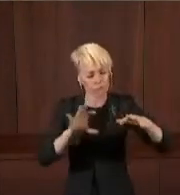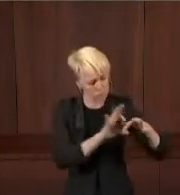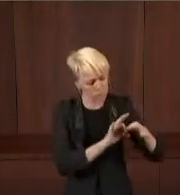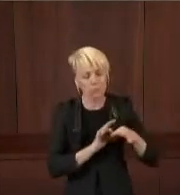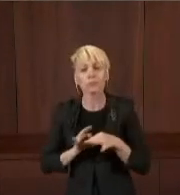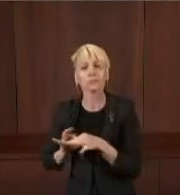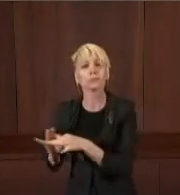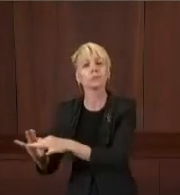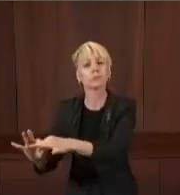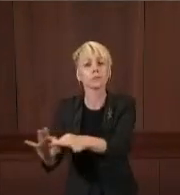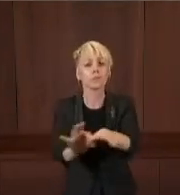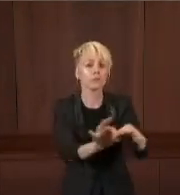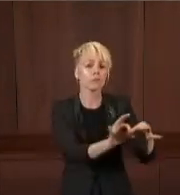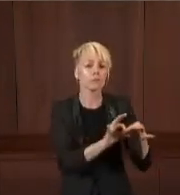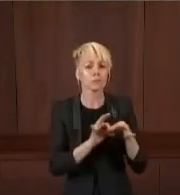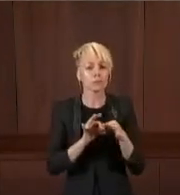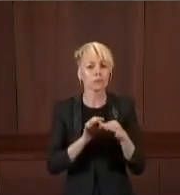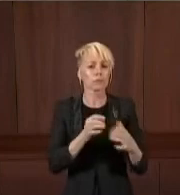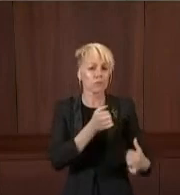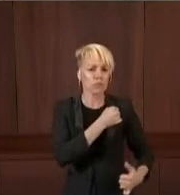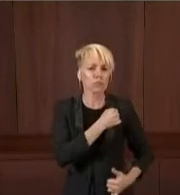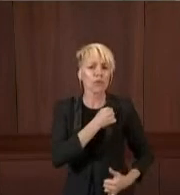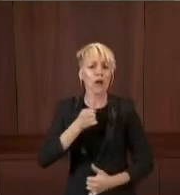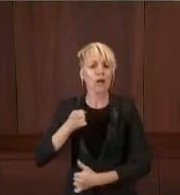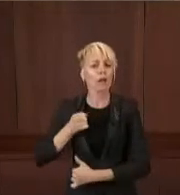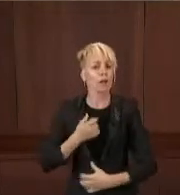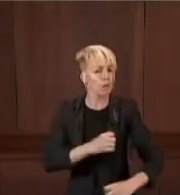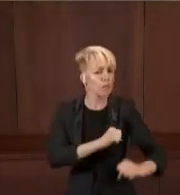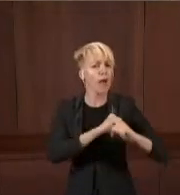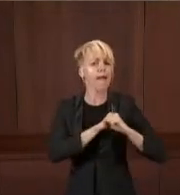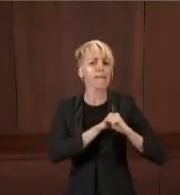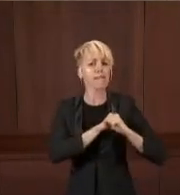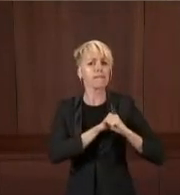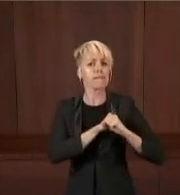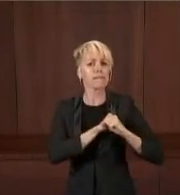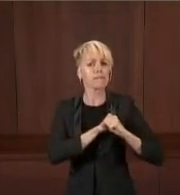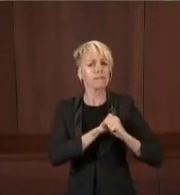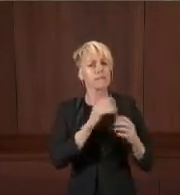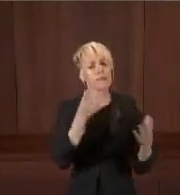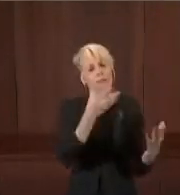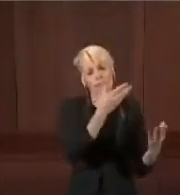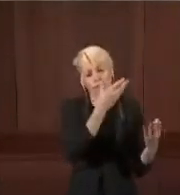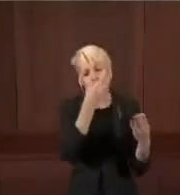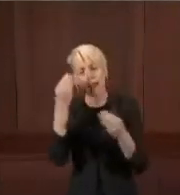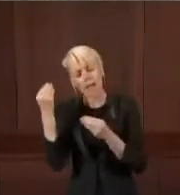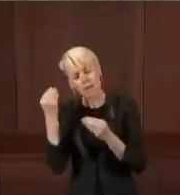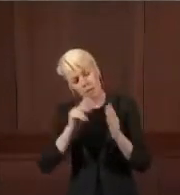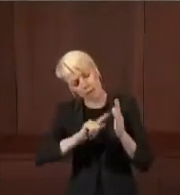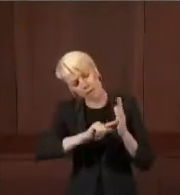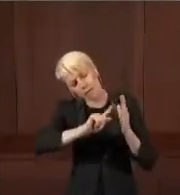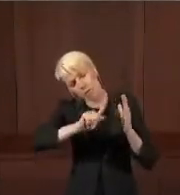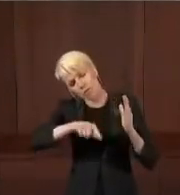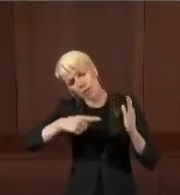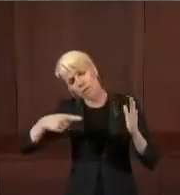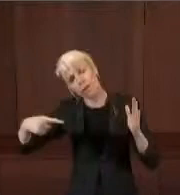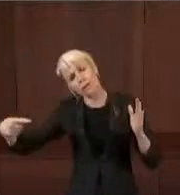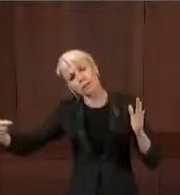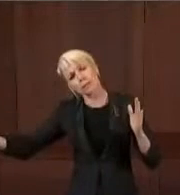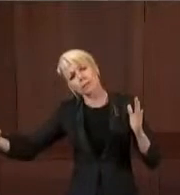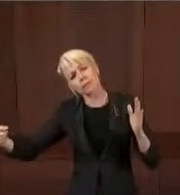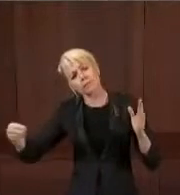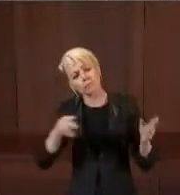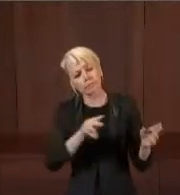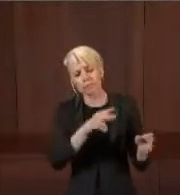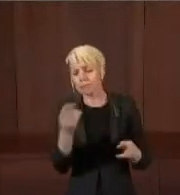were wise. The dead would be remembered evermore, the valiant dead that gazed upon the skies and slept in